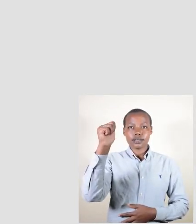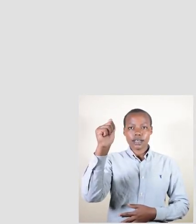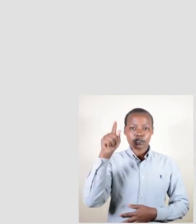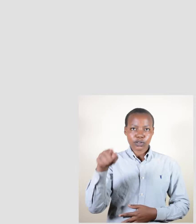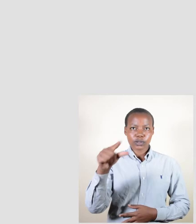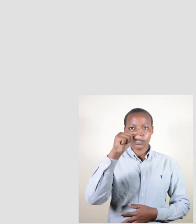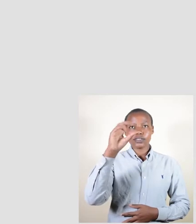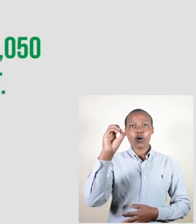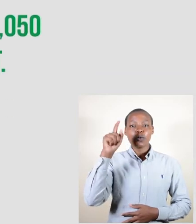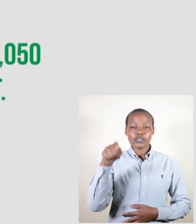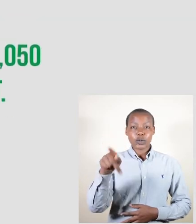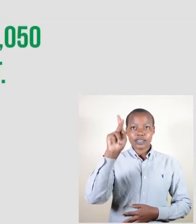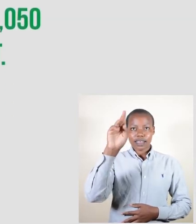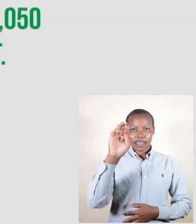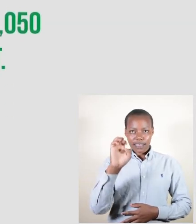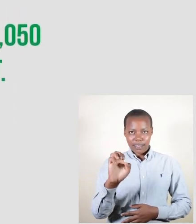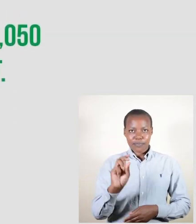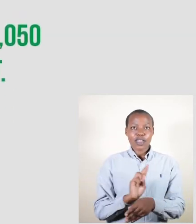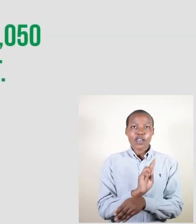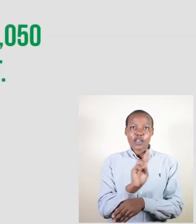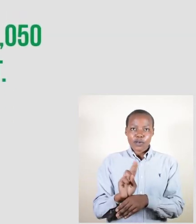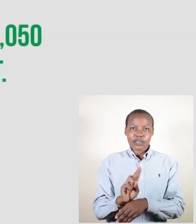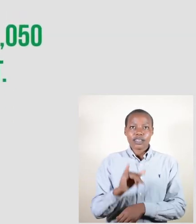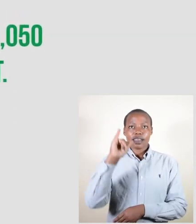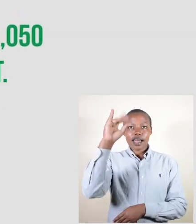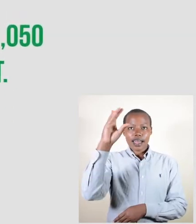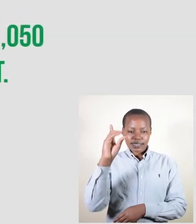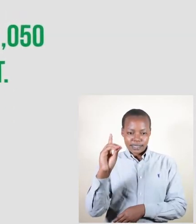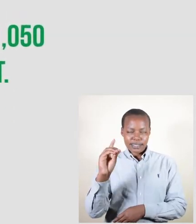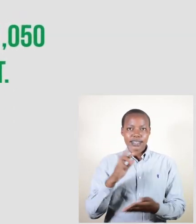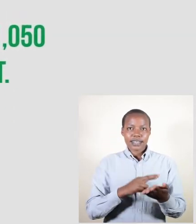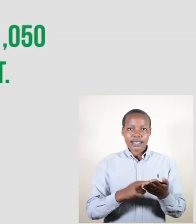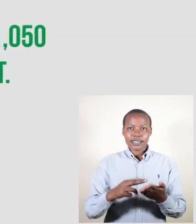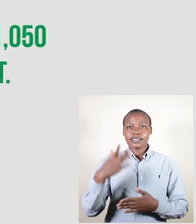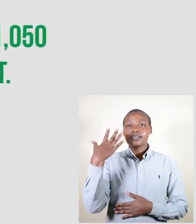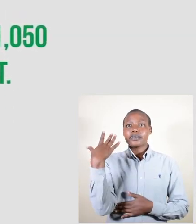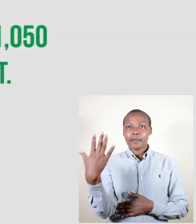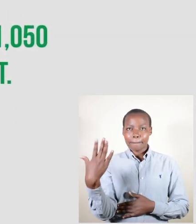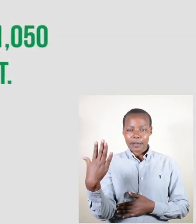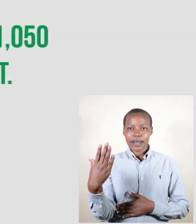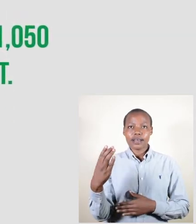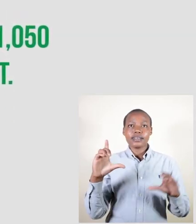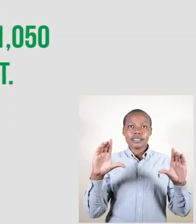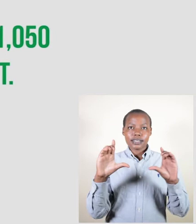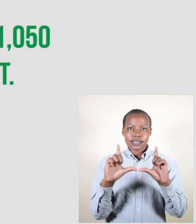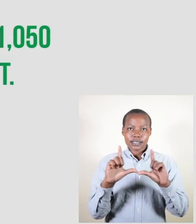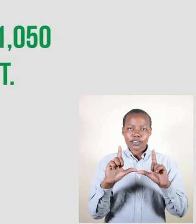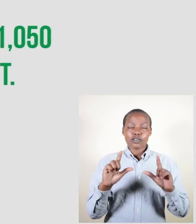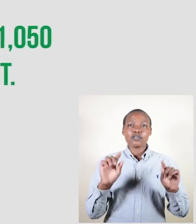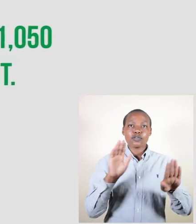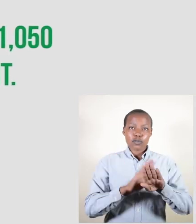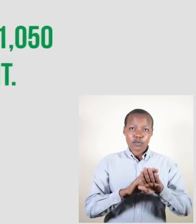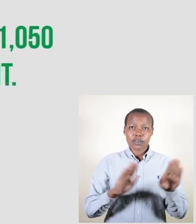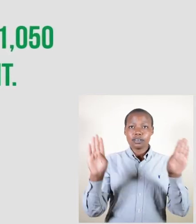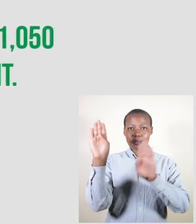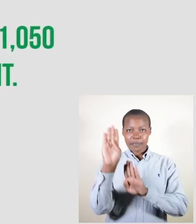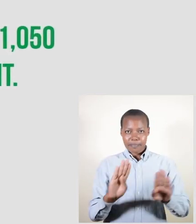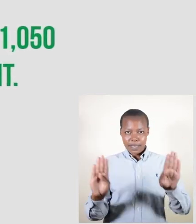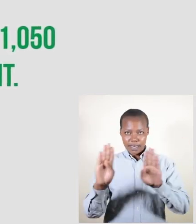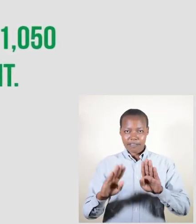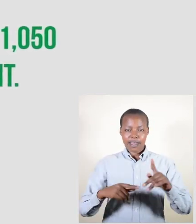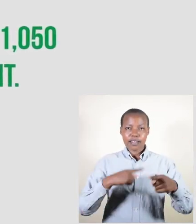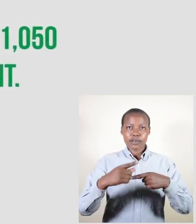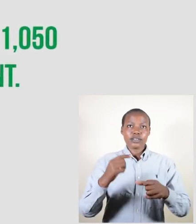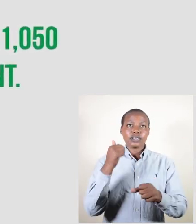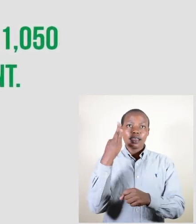www.ntsa.go.ke using an ID, registered phone number, and a certificate of good conduct. The process